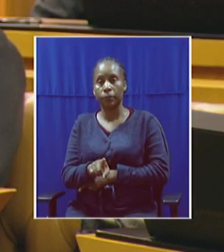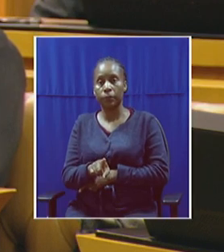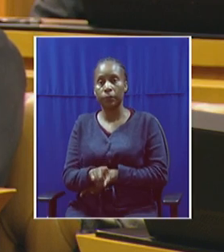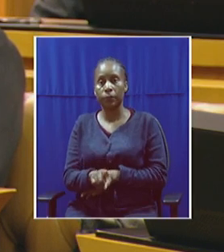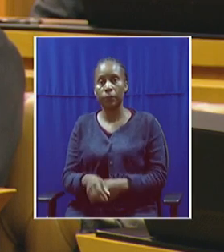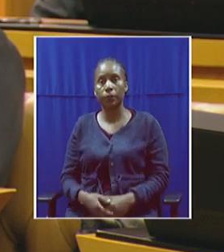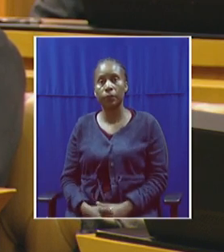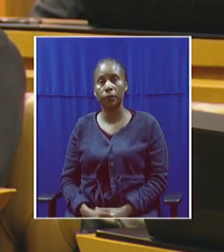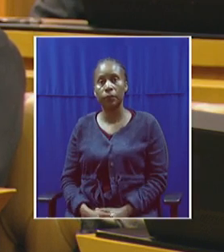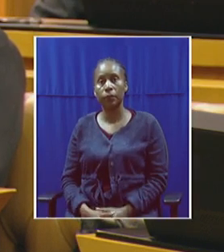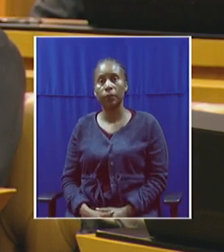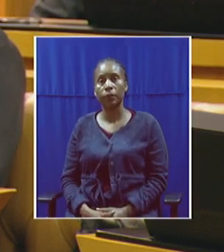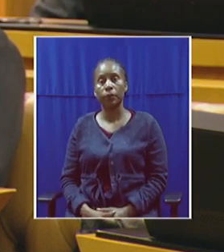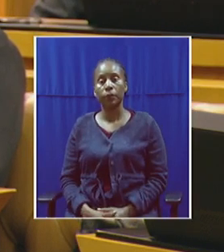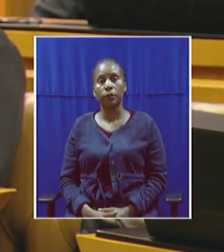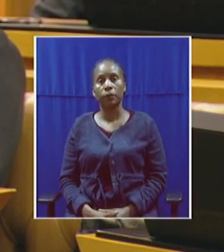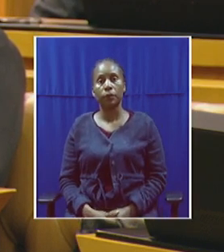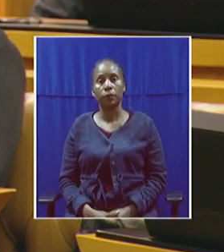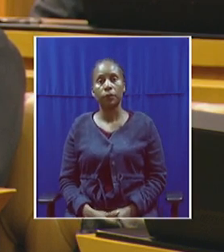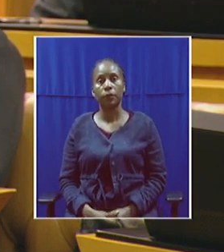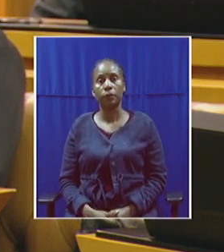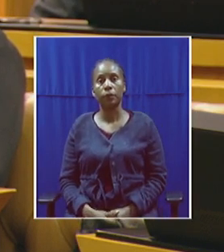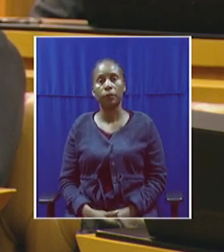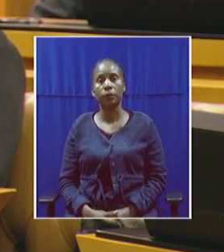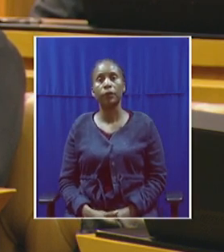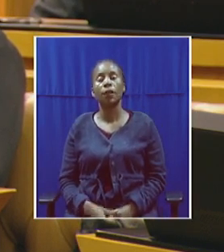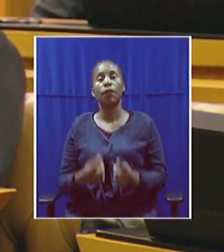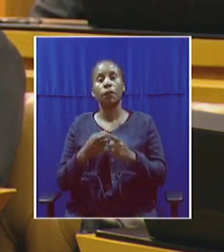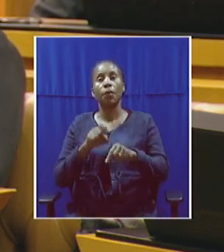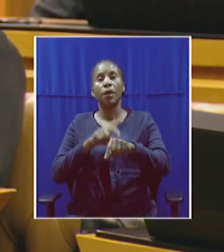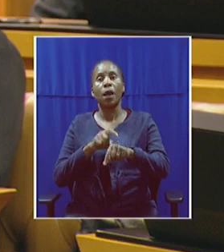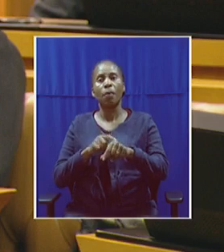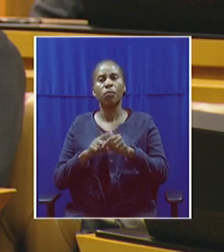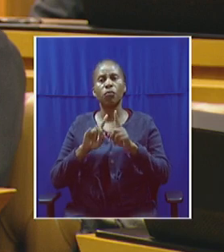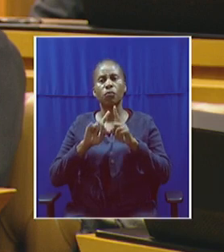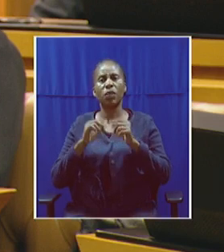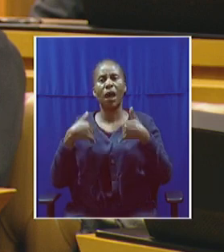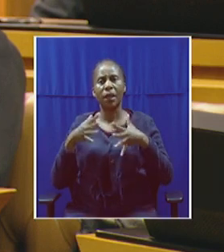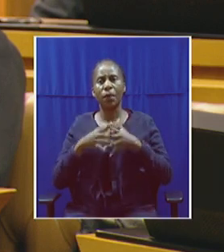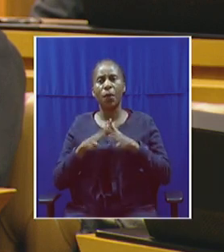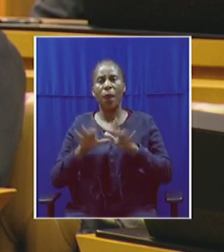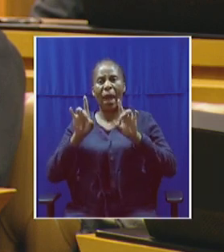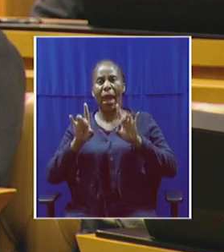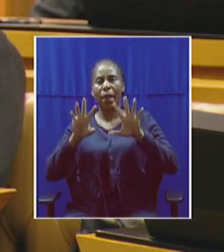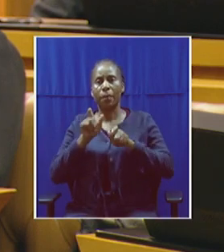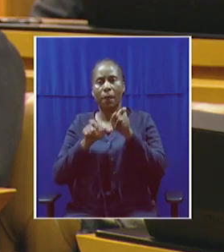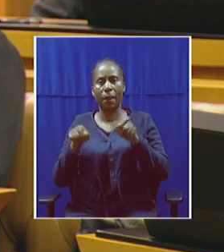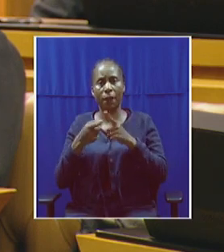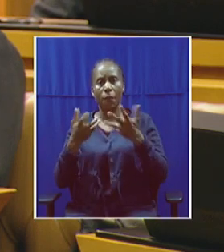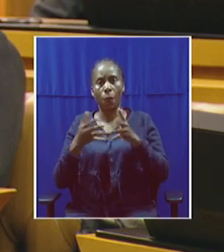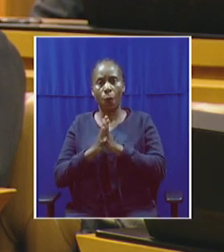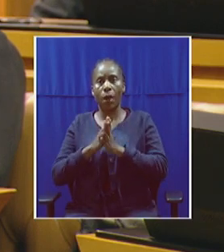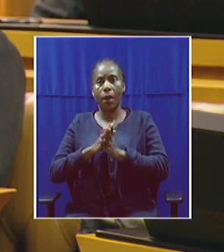uh since what you describe as xenophobic or afropop phobic that needs a debate on its